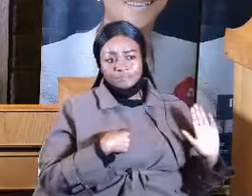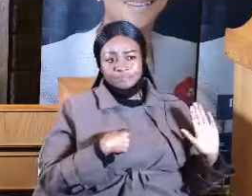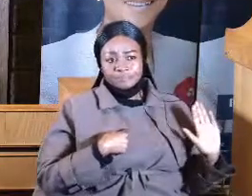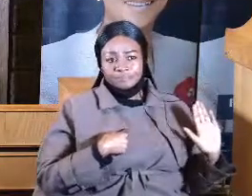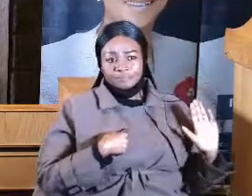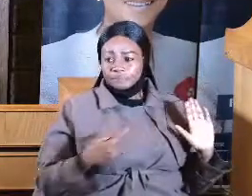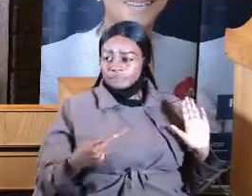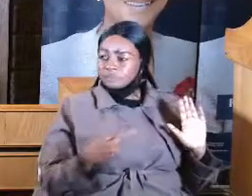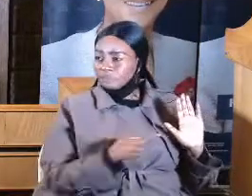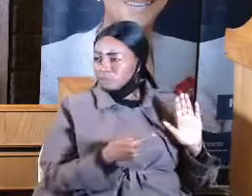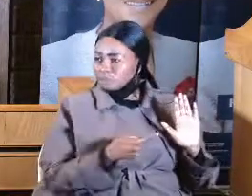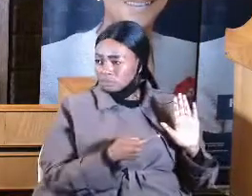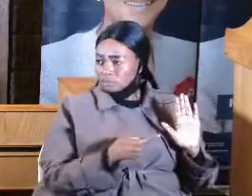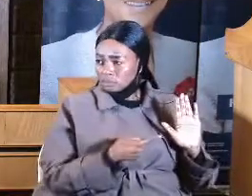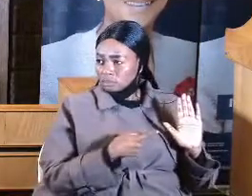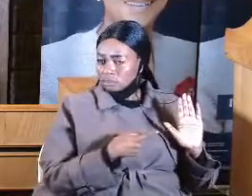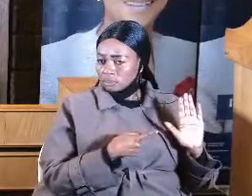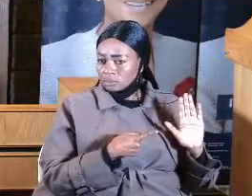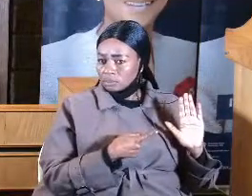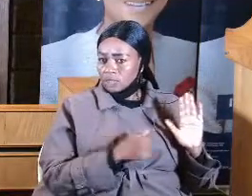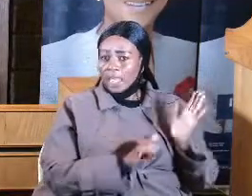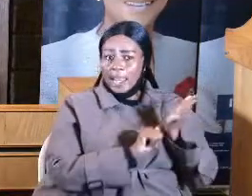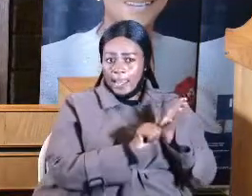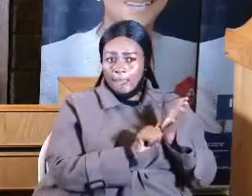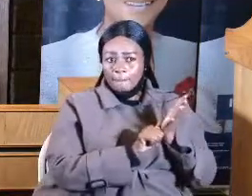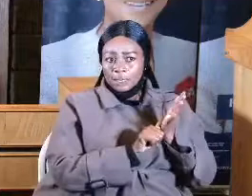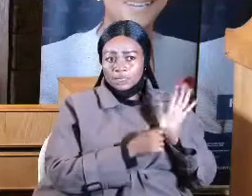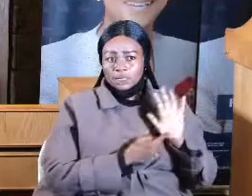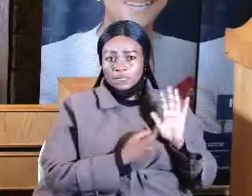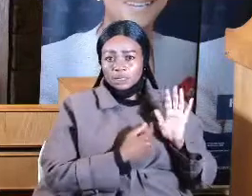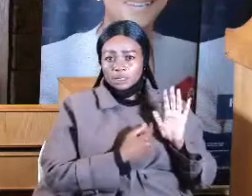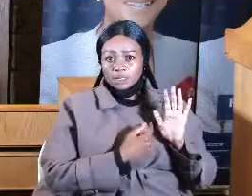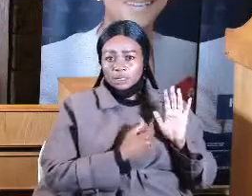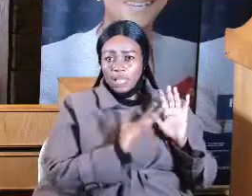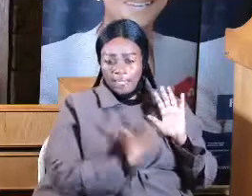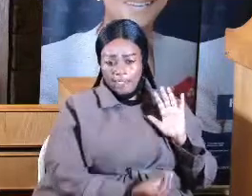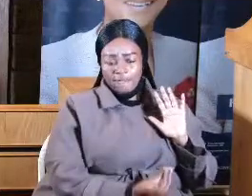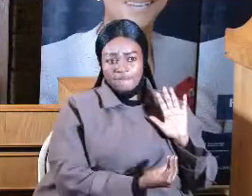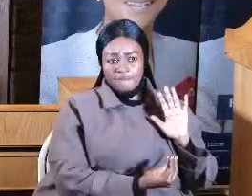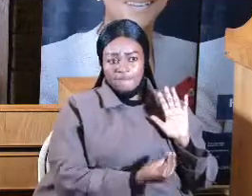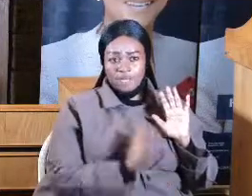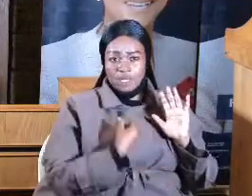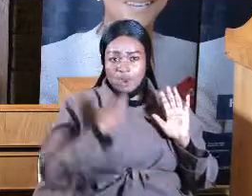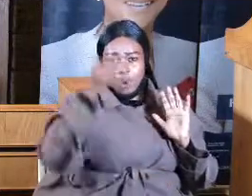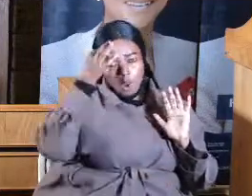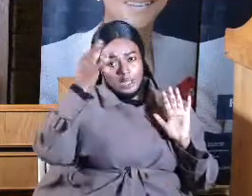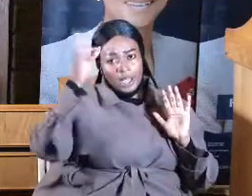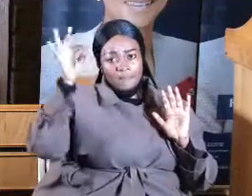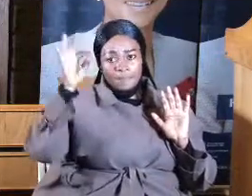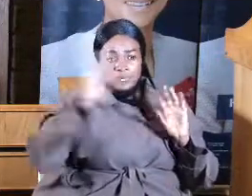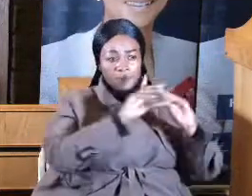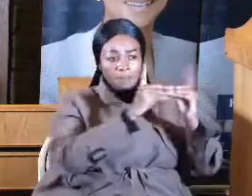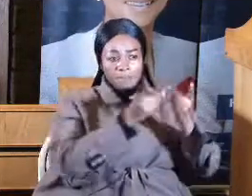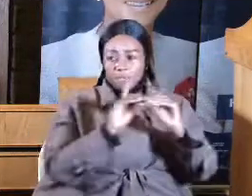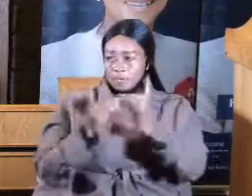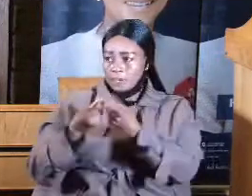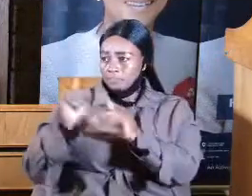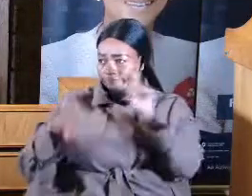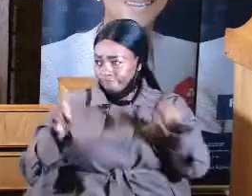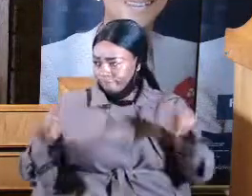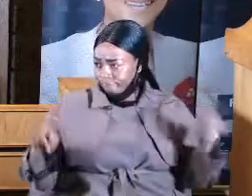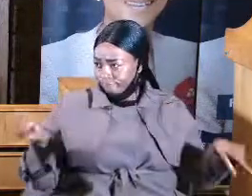I was able to get the latest statistics of females in all the government departments. But